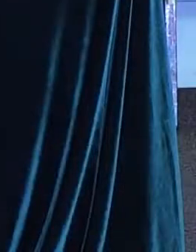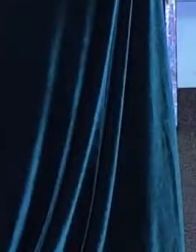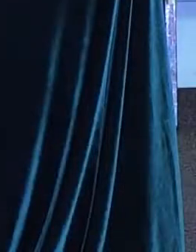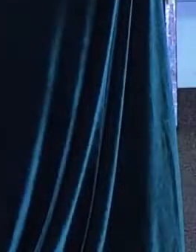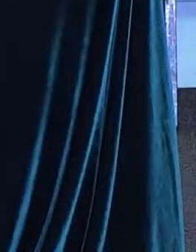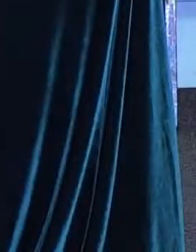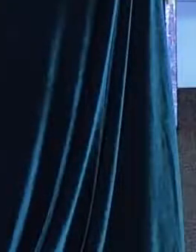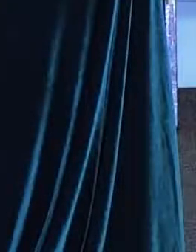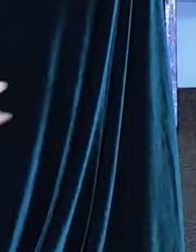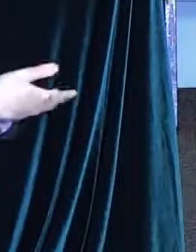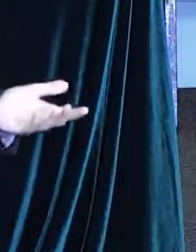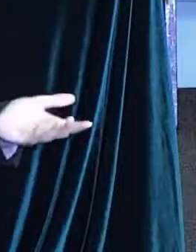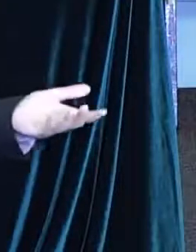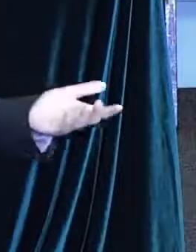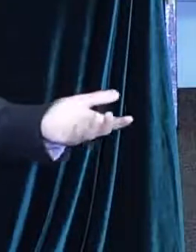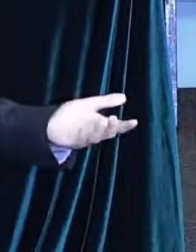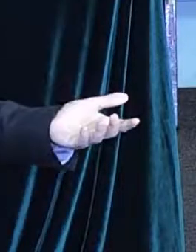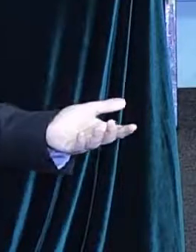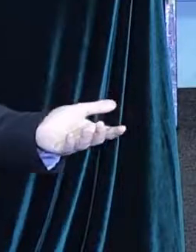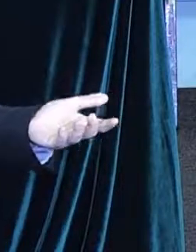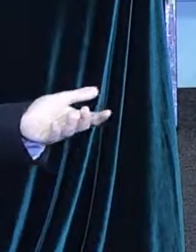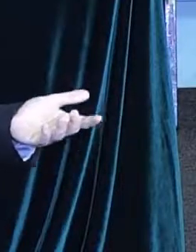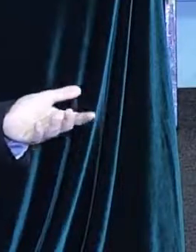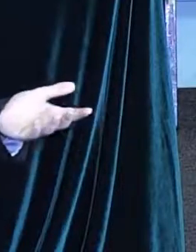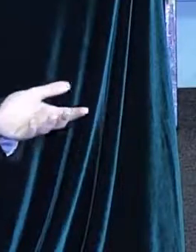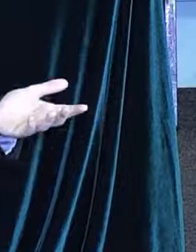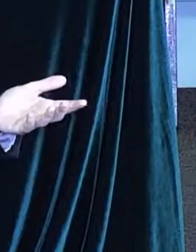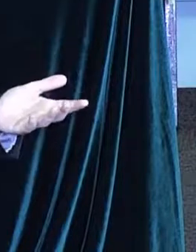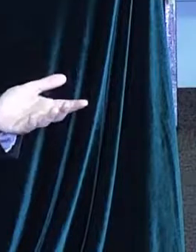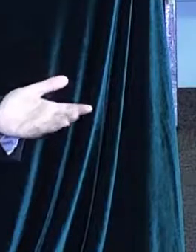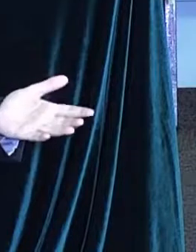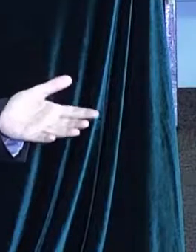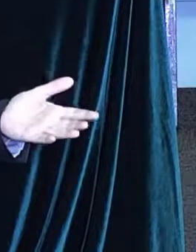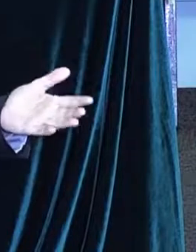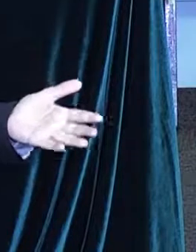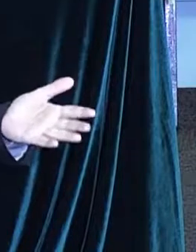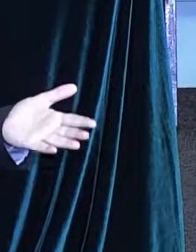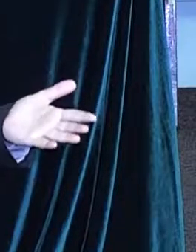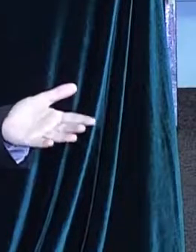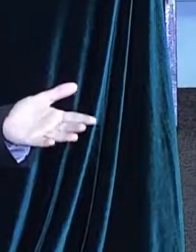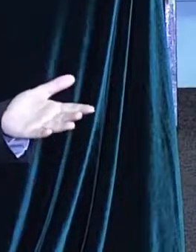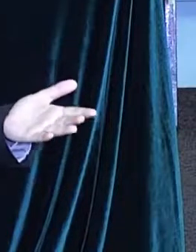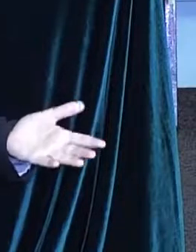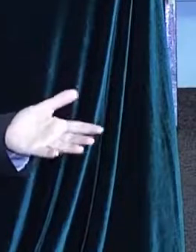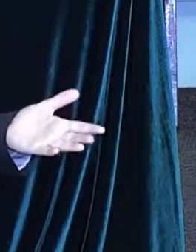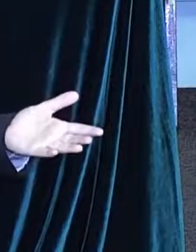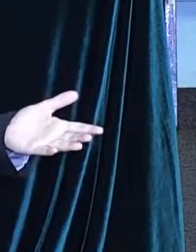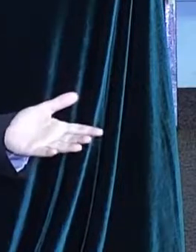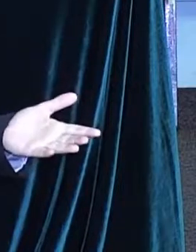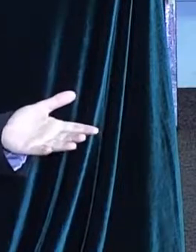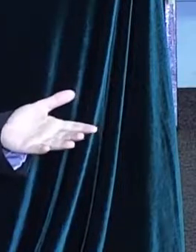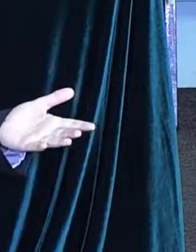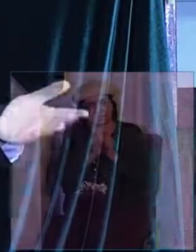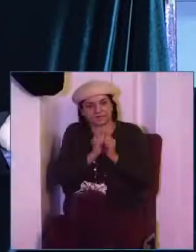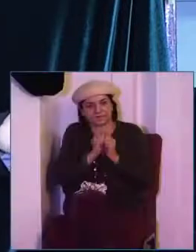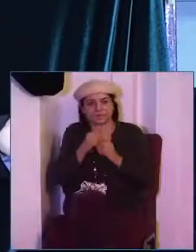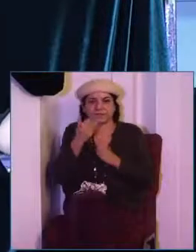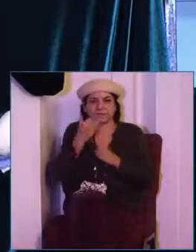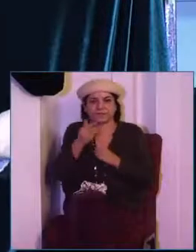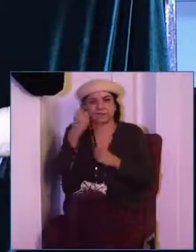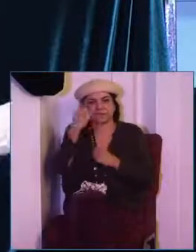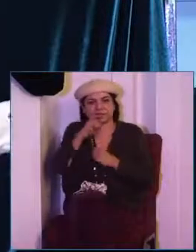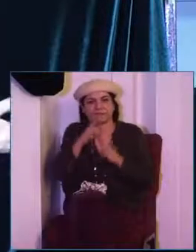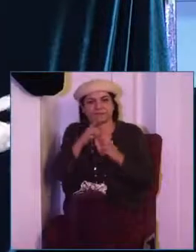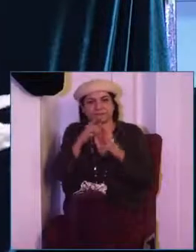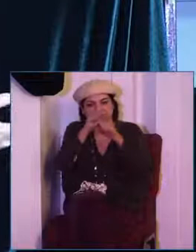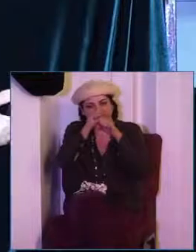Would you pray with me? Precious God, thank you for this time we have together. Thank you for the blessing of